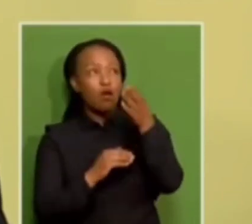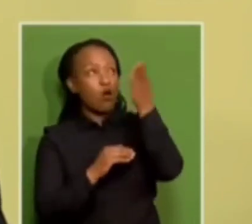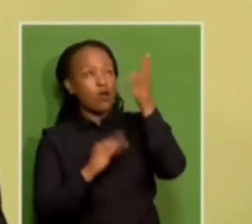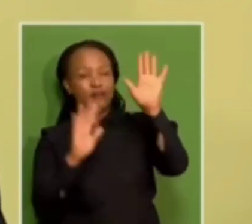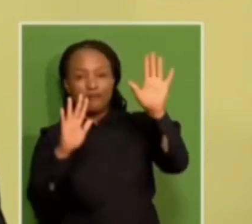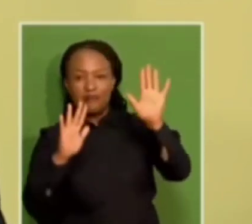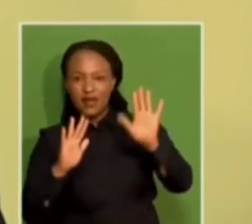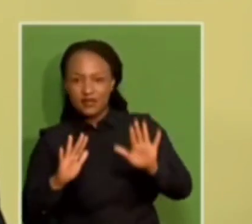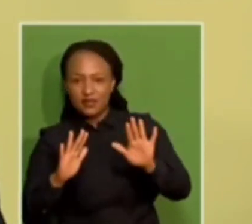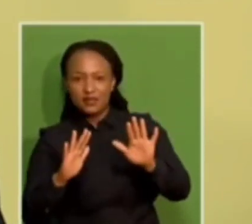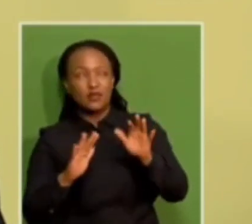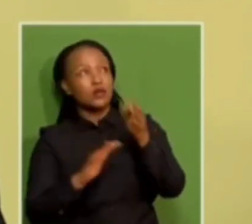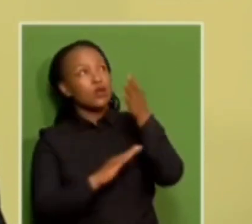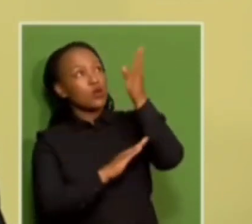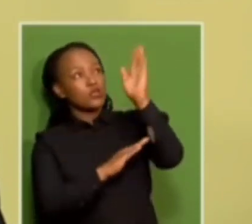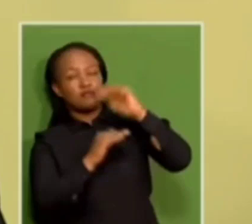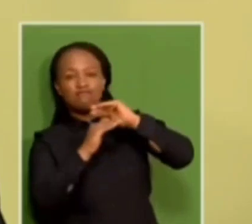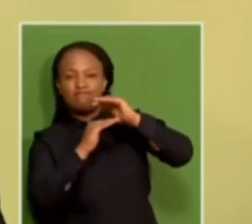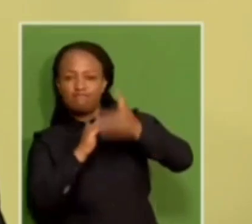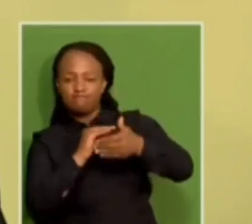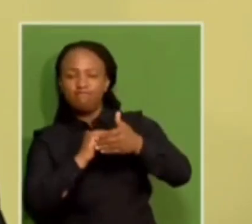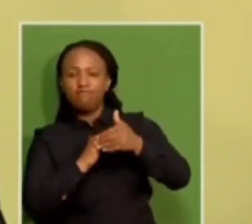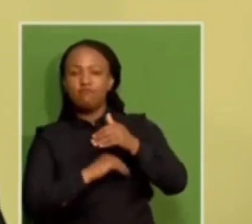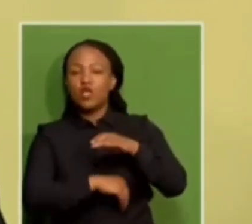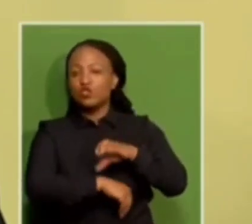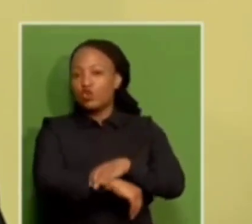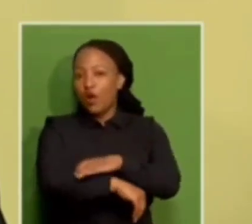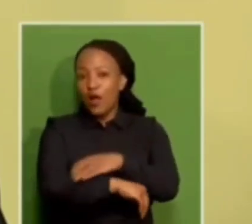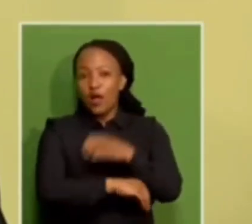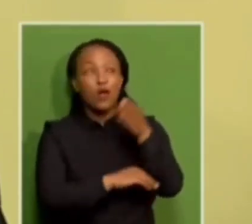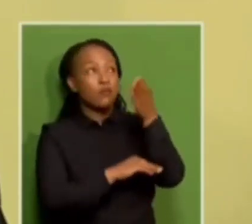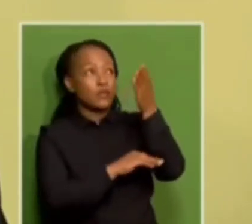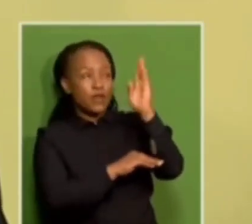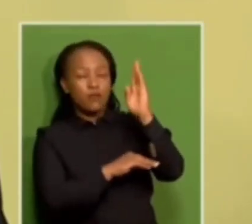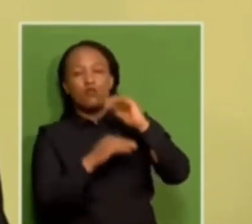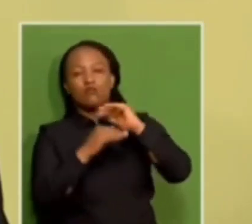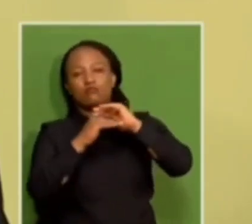Africa because Africa Africa